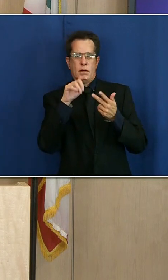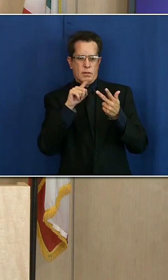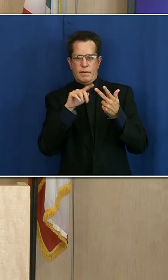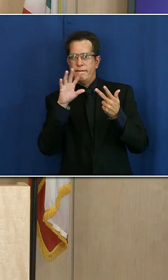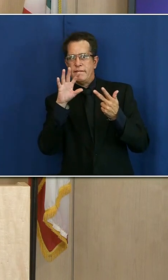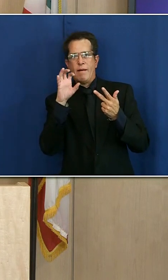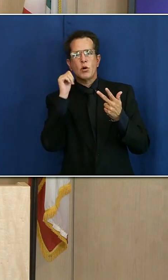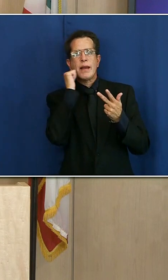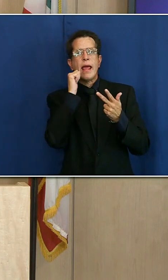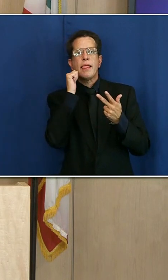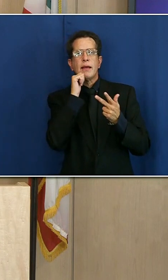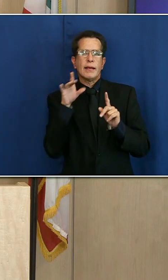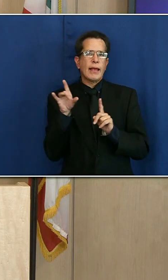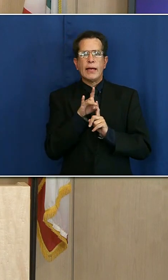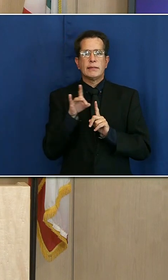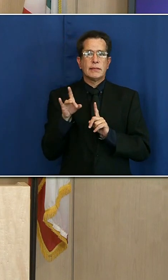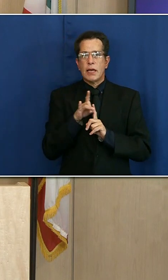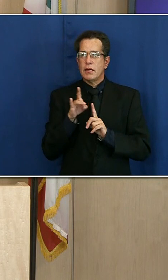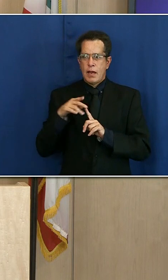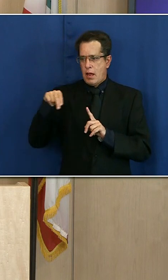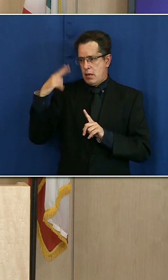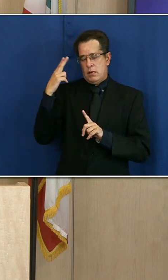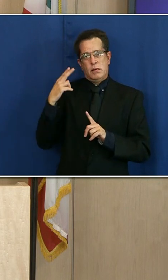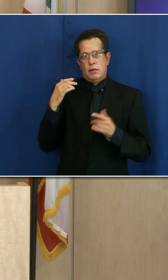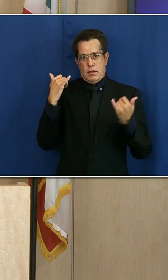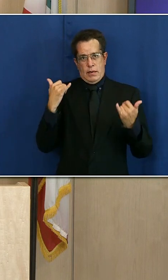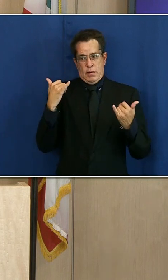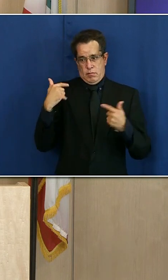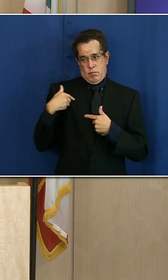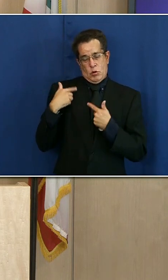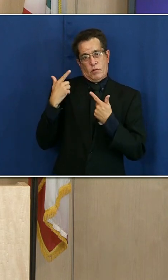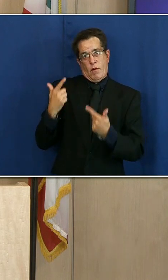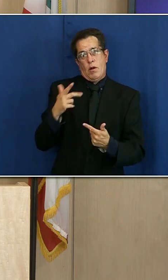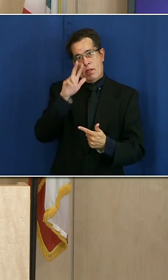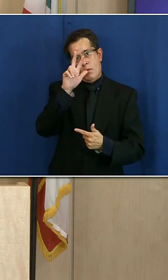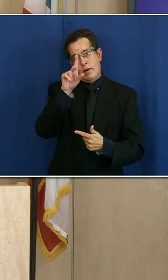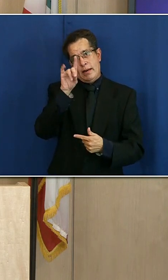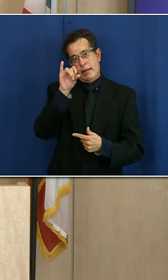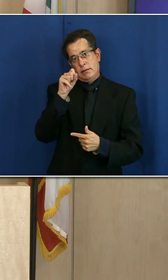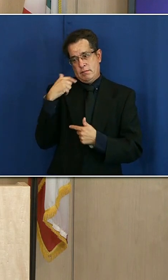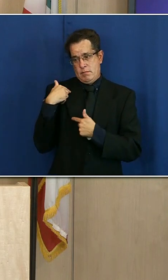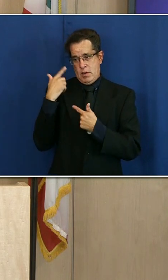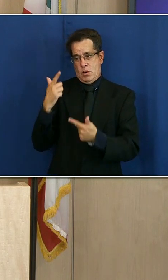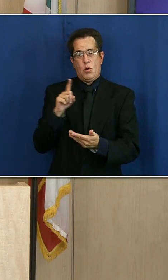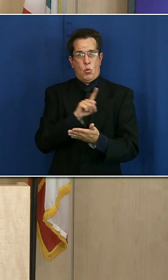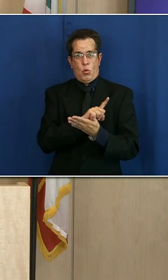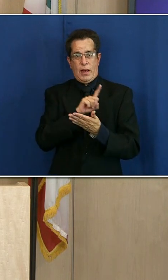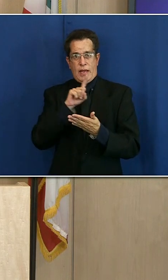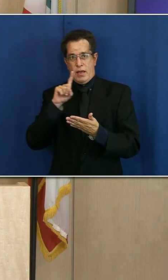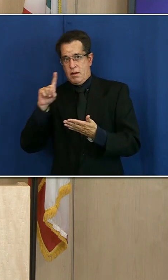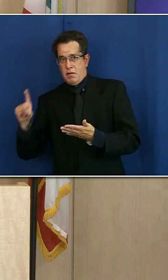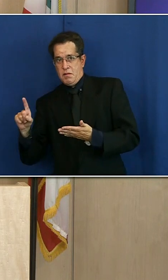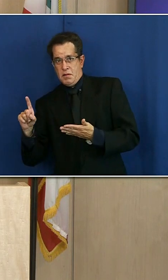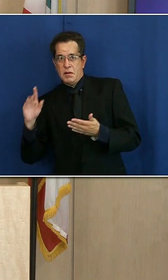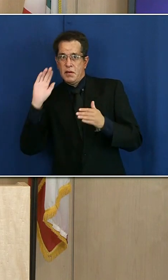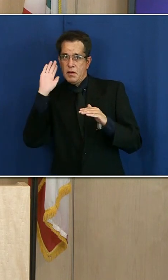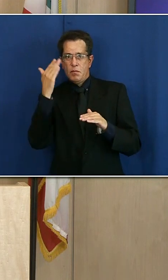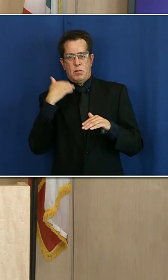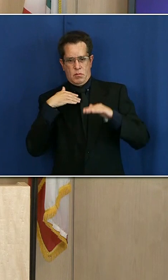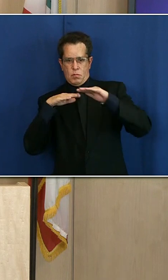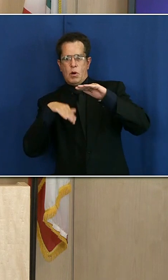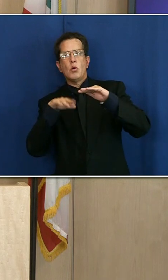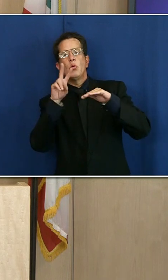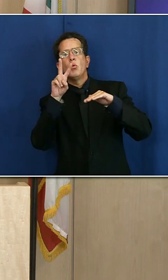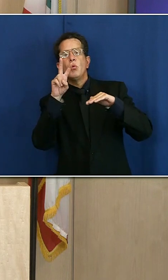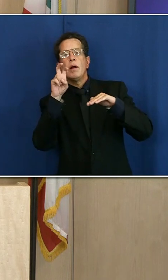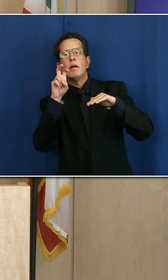So far, in the past 3 days for sure, and then in the past week, cases have been in the 200s